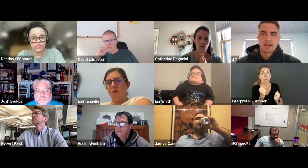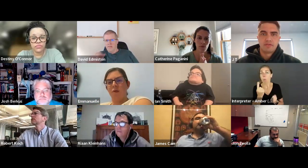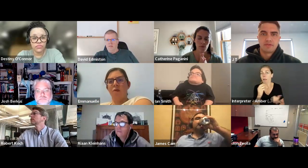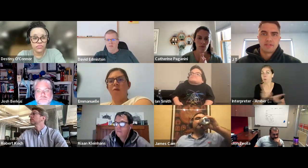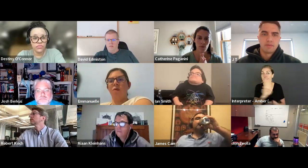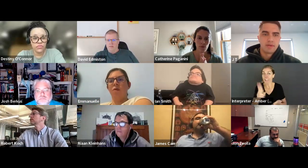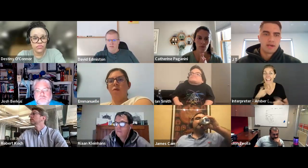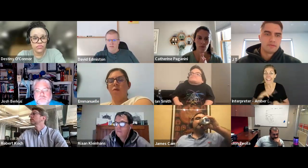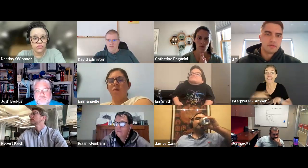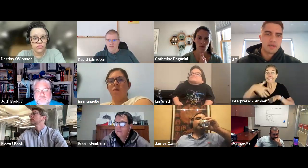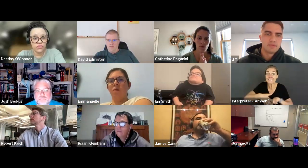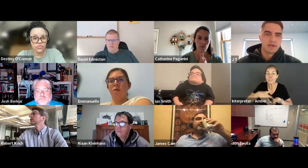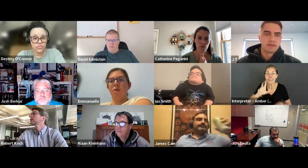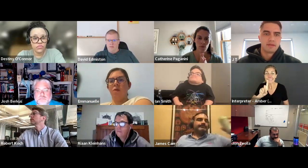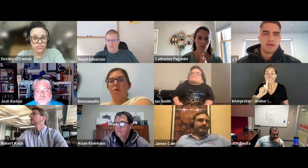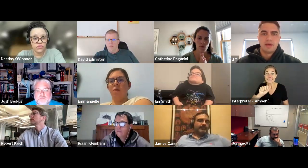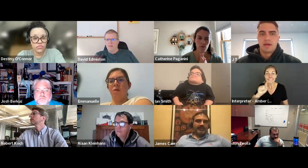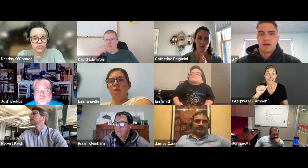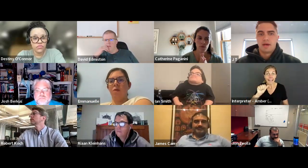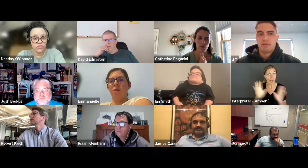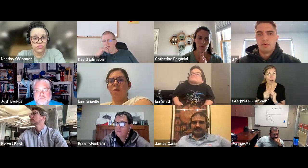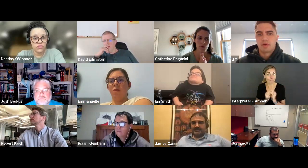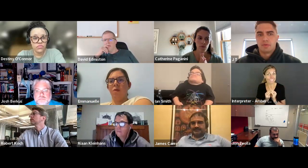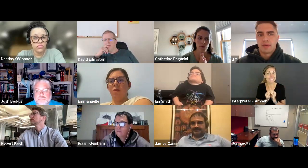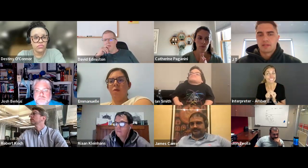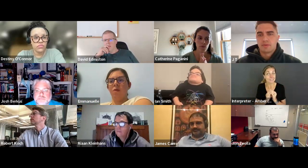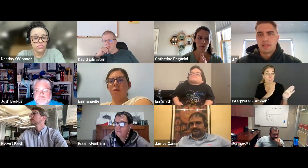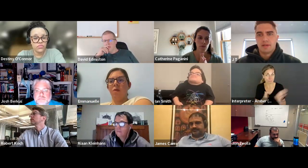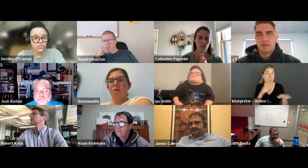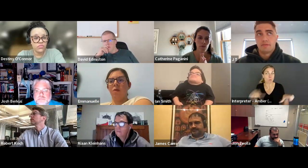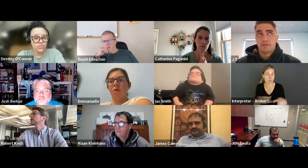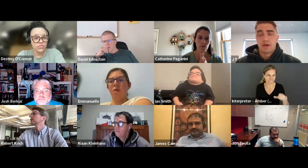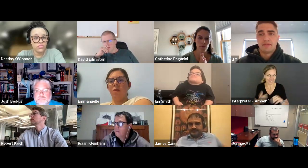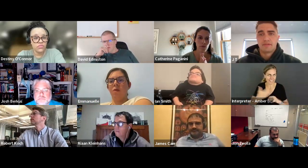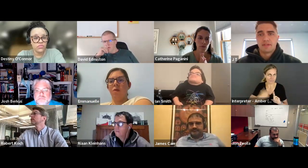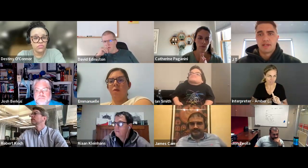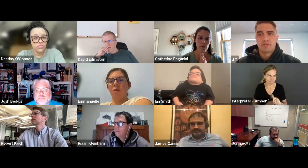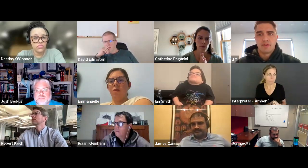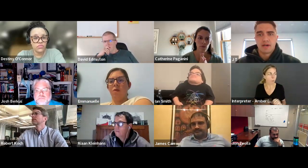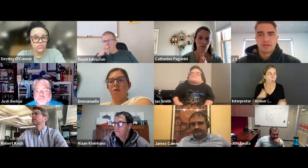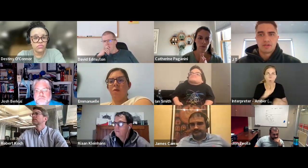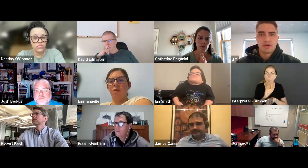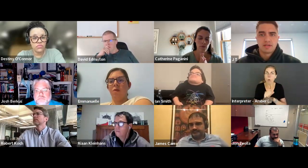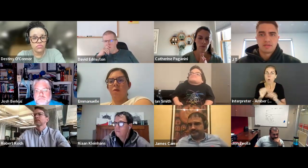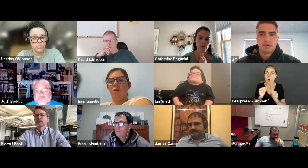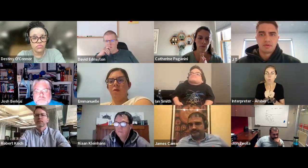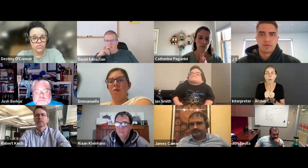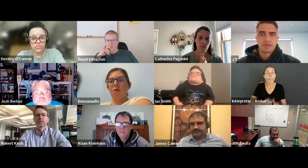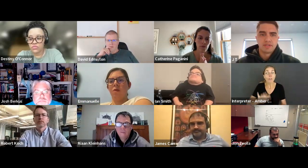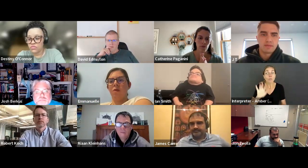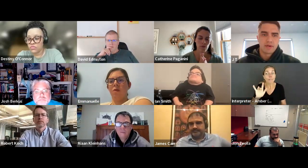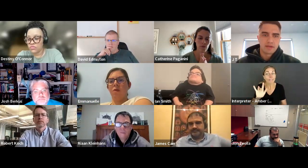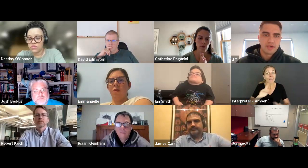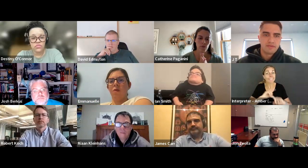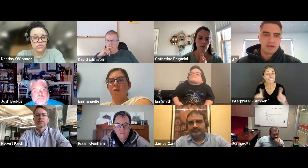Indigenous data conference that we're planning for next month. We're working with about 25 different STEAM providers to try and support